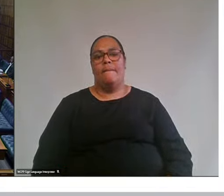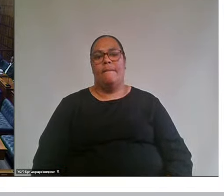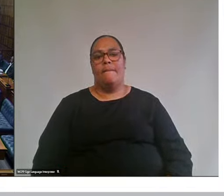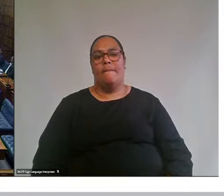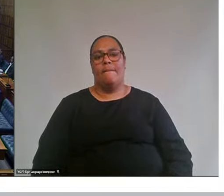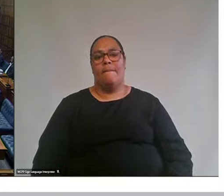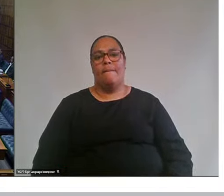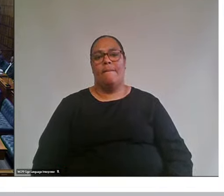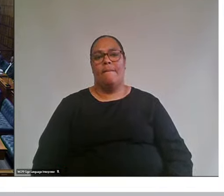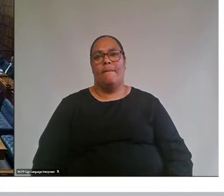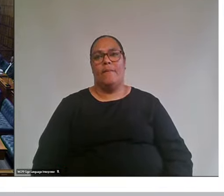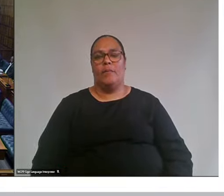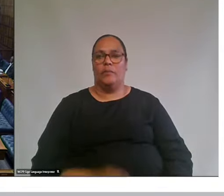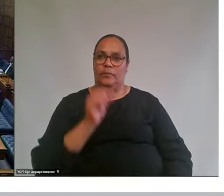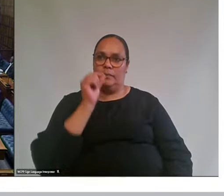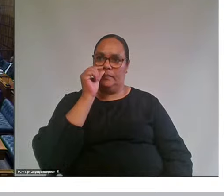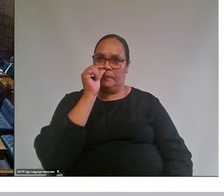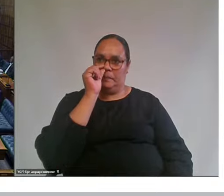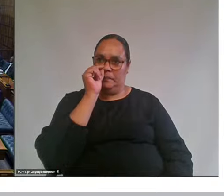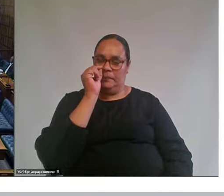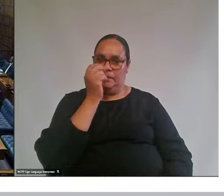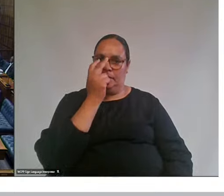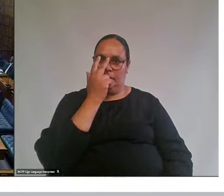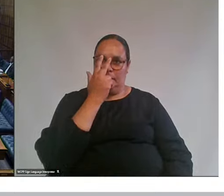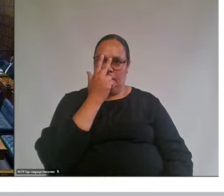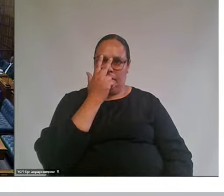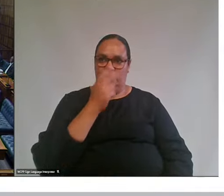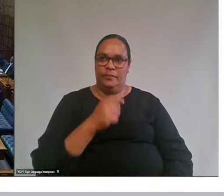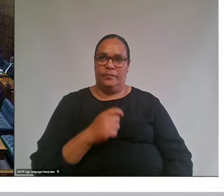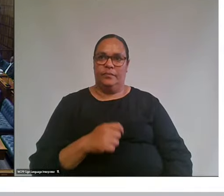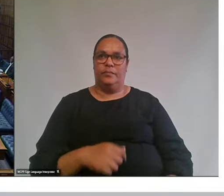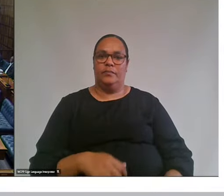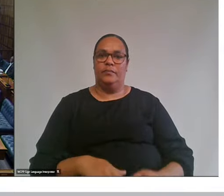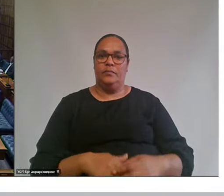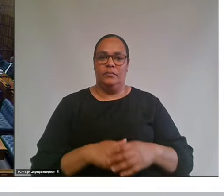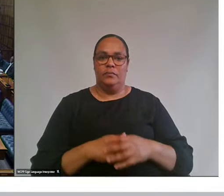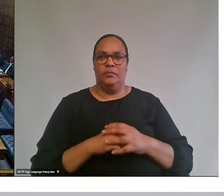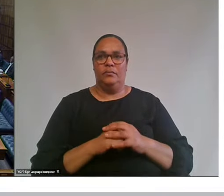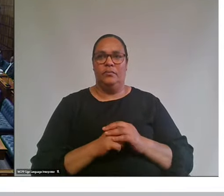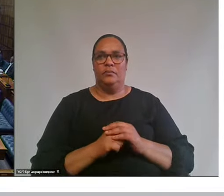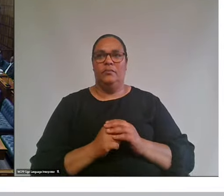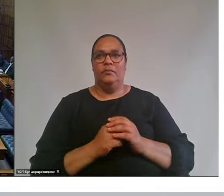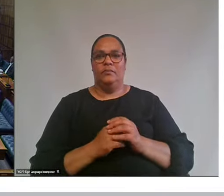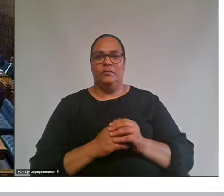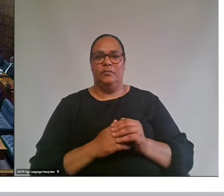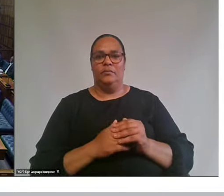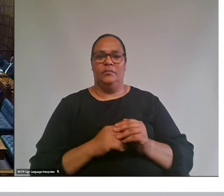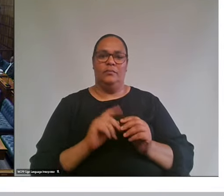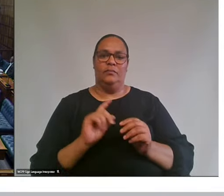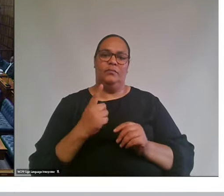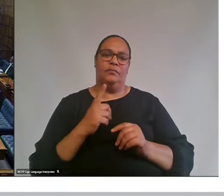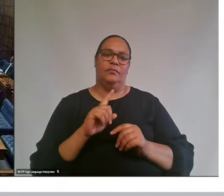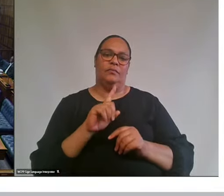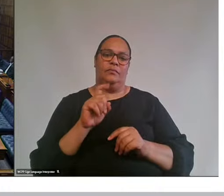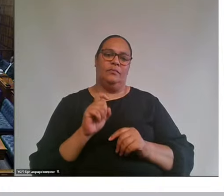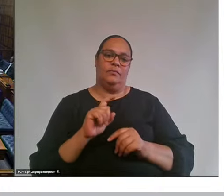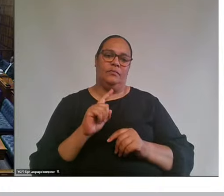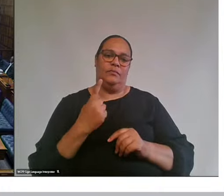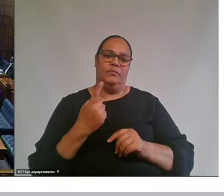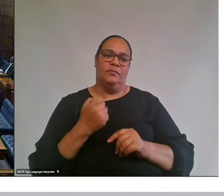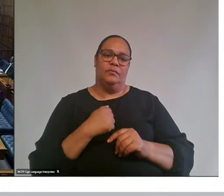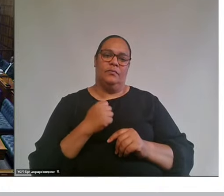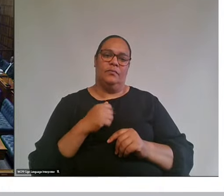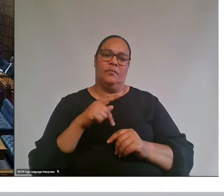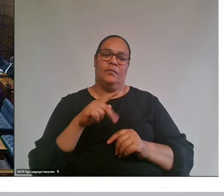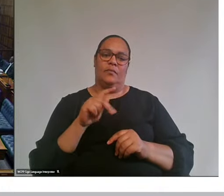you thank you chair thank you you members um so um to the first question on the on the